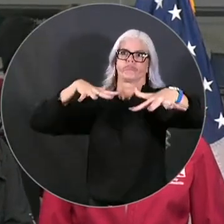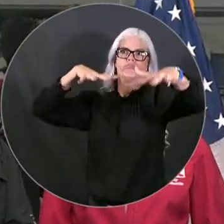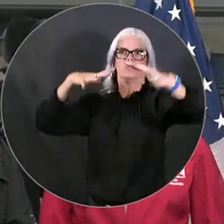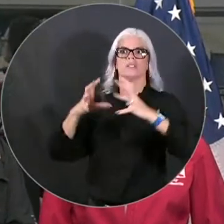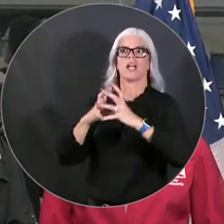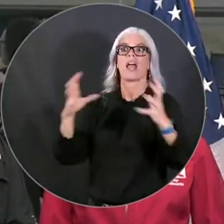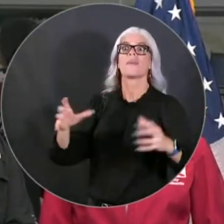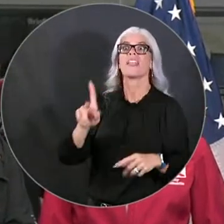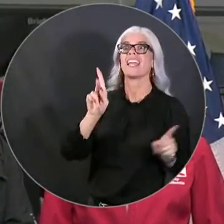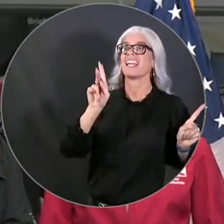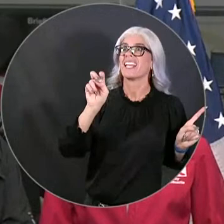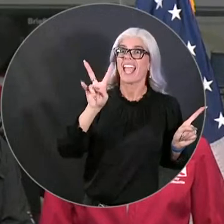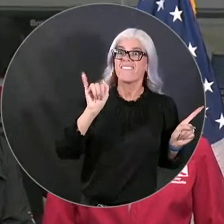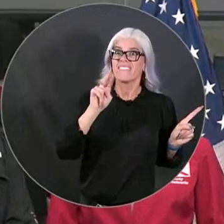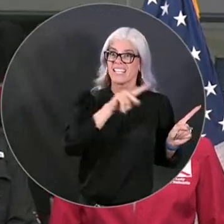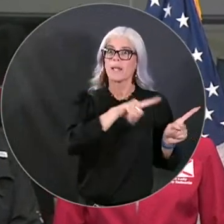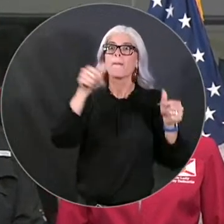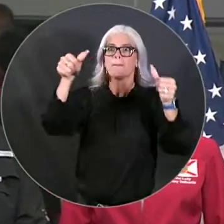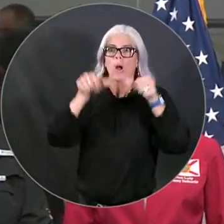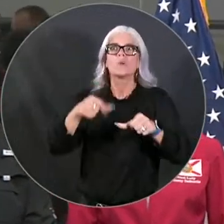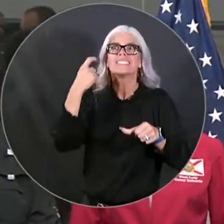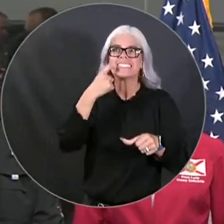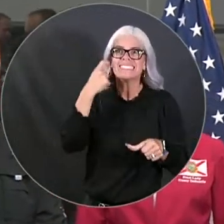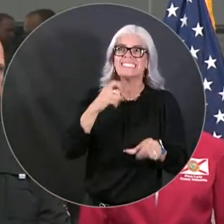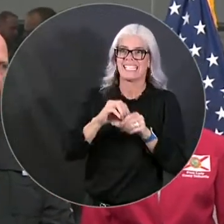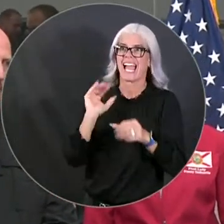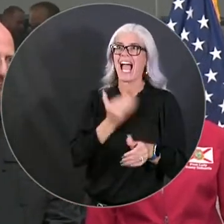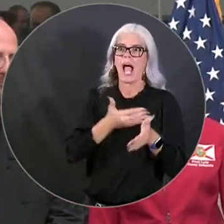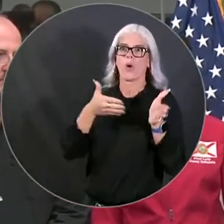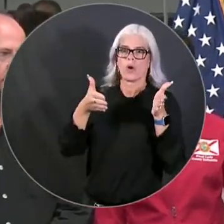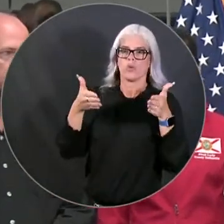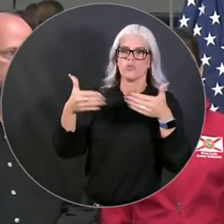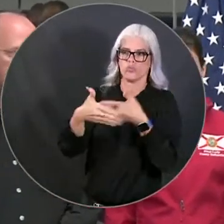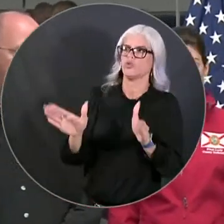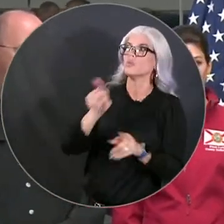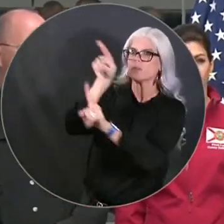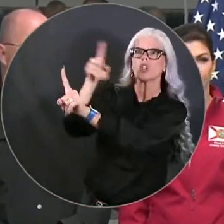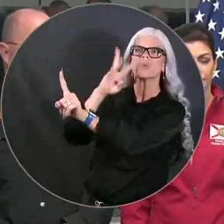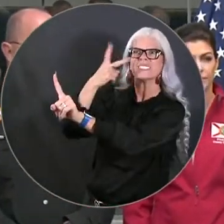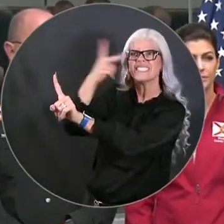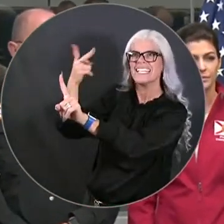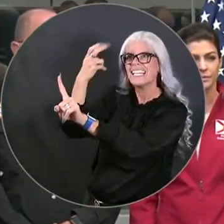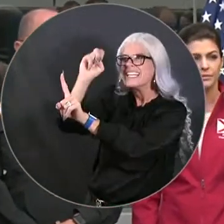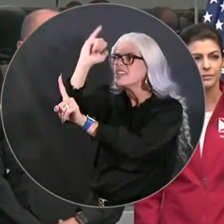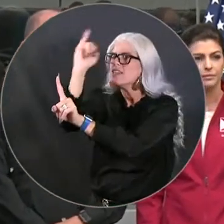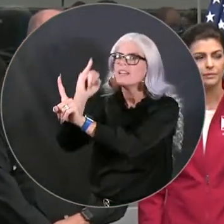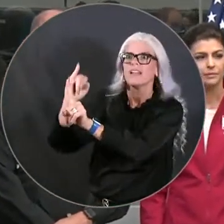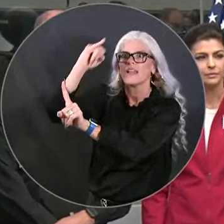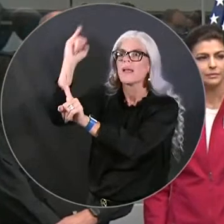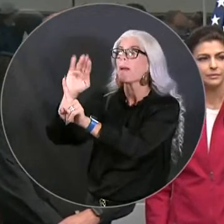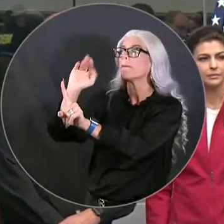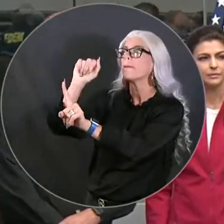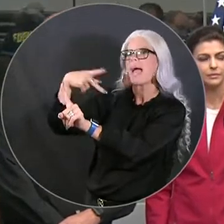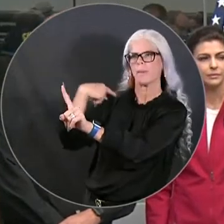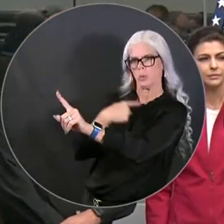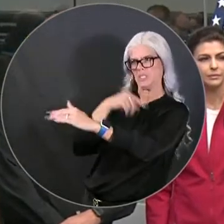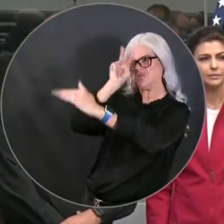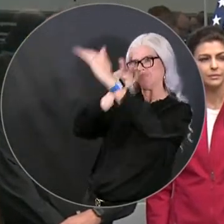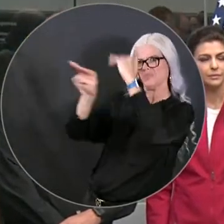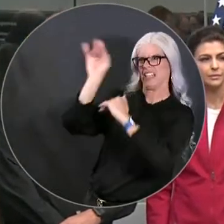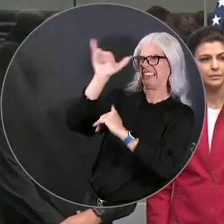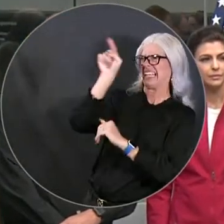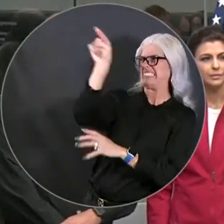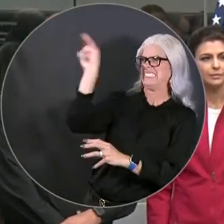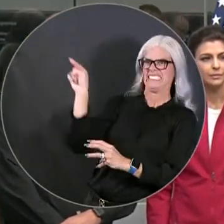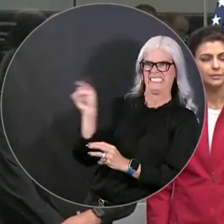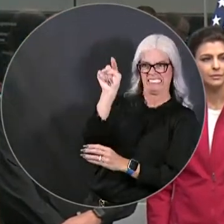there in our room, the inundation map from 24 hours ago of what we projected. And what you'll see is some of those areas,